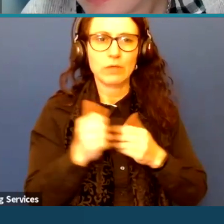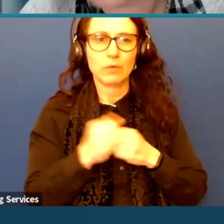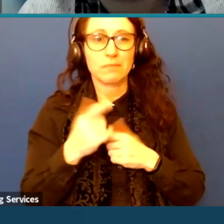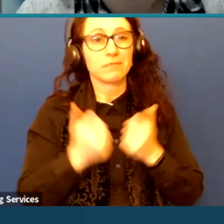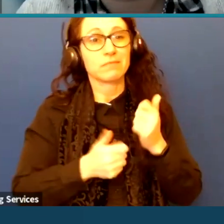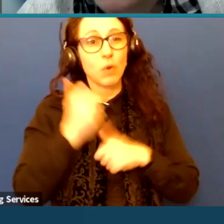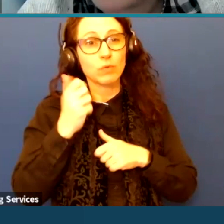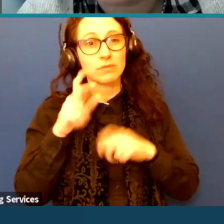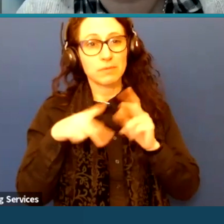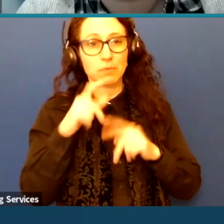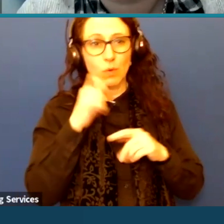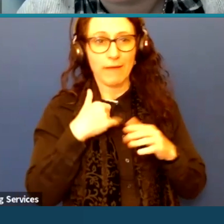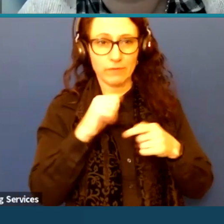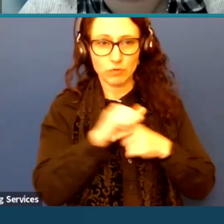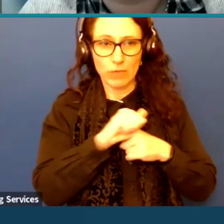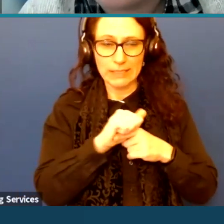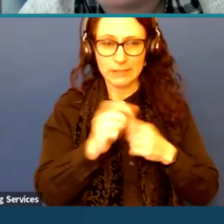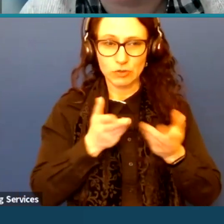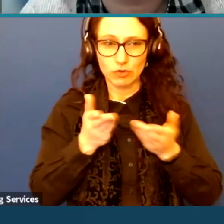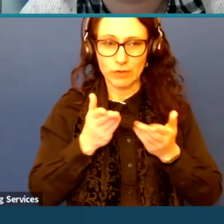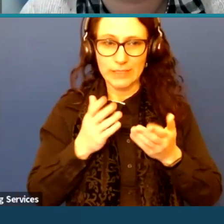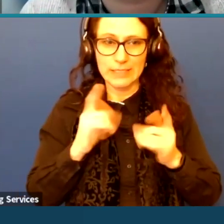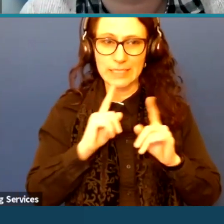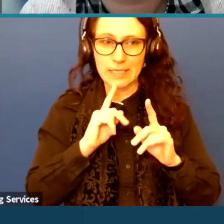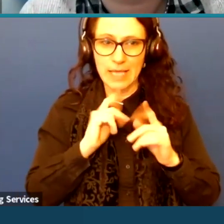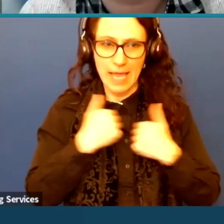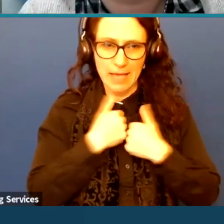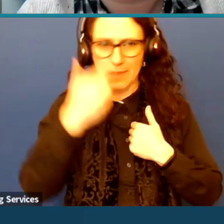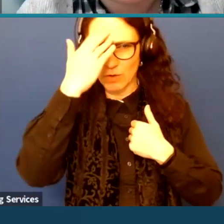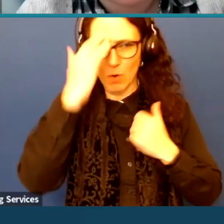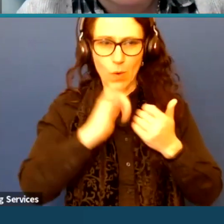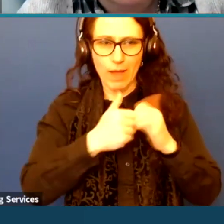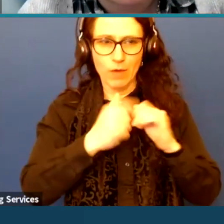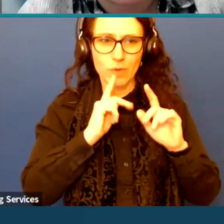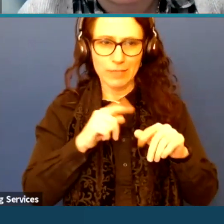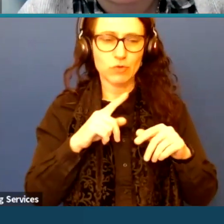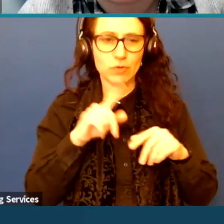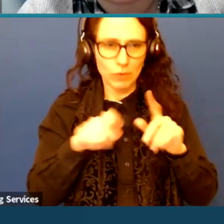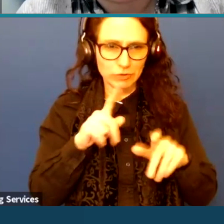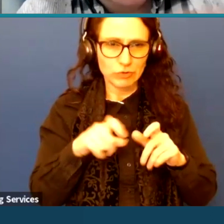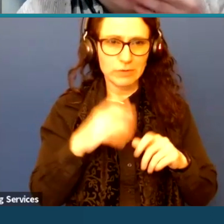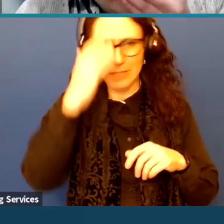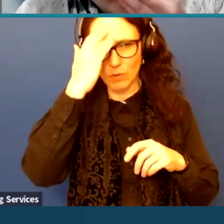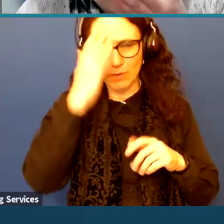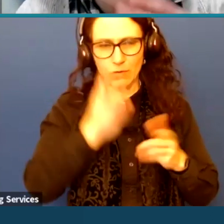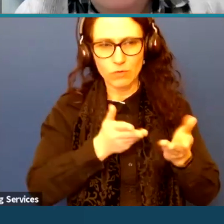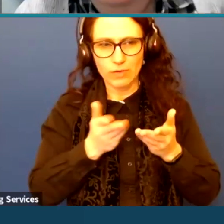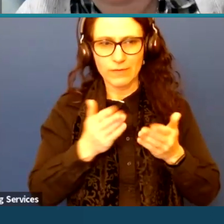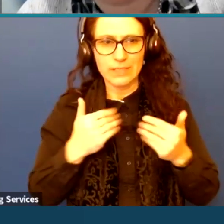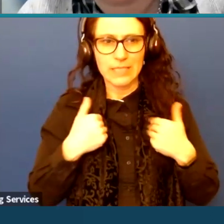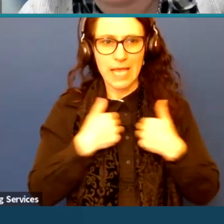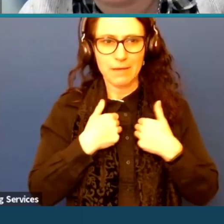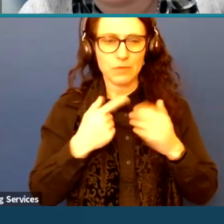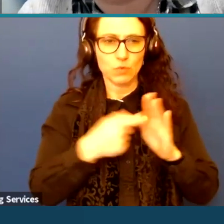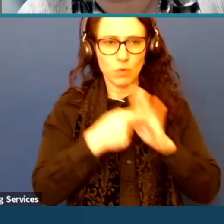people who have a trained service animal know how to answer those questions. They know that their service animal is required because of a disability. They know